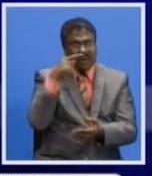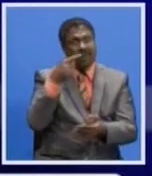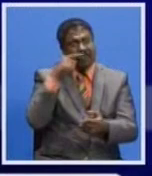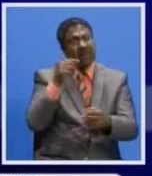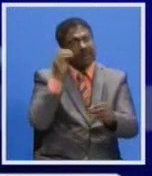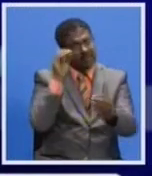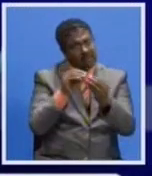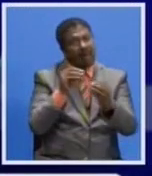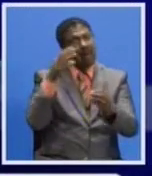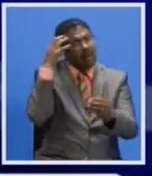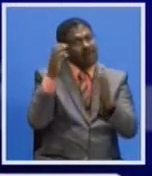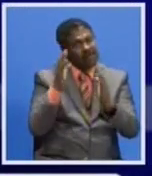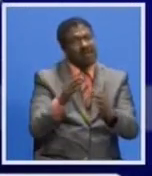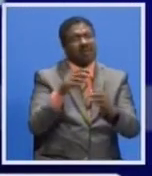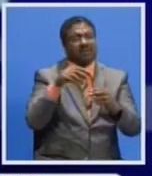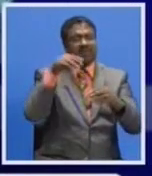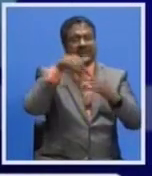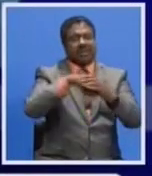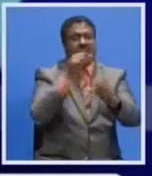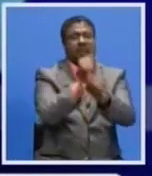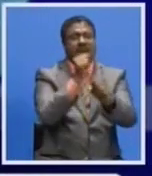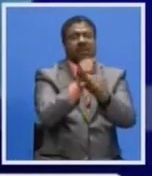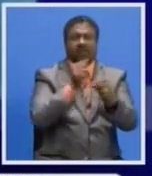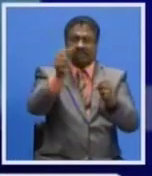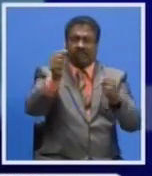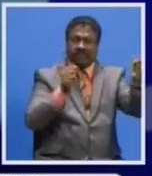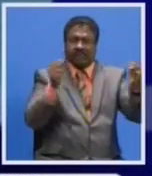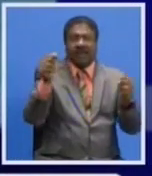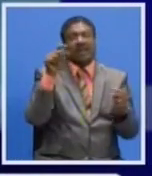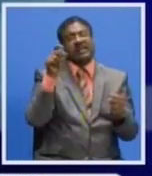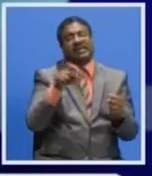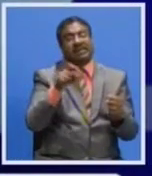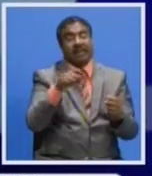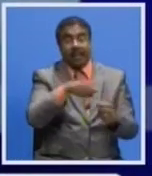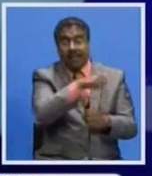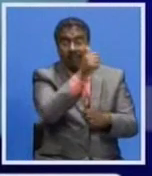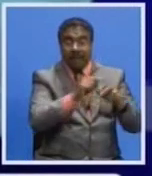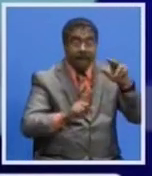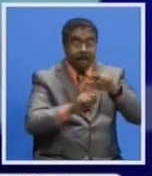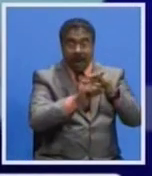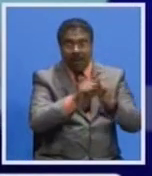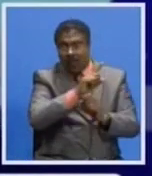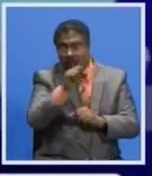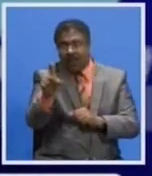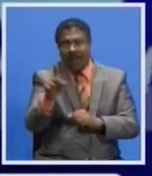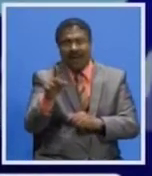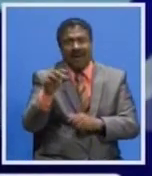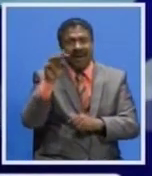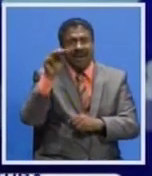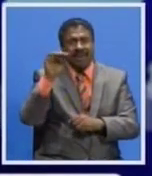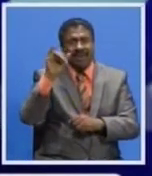more officers to attend to the public. He was speaking when he made an impromptu visit at RATSA Mimosa